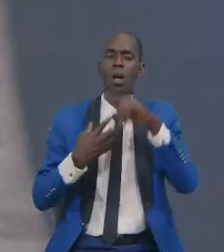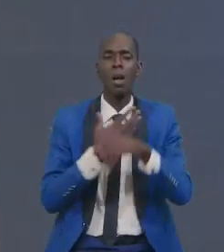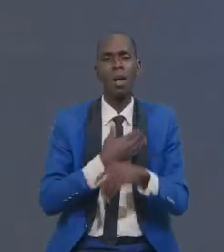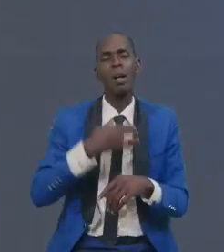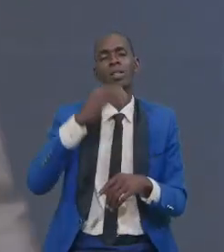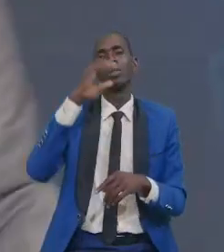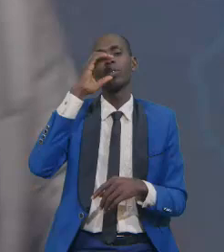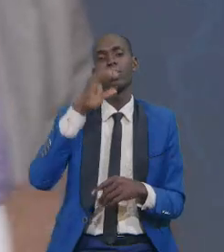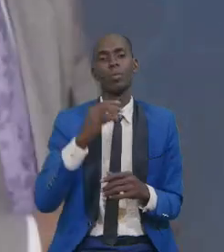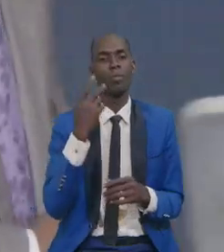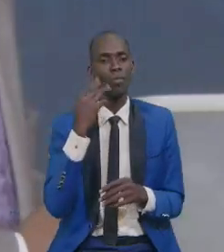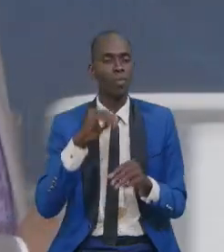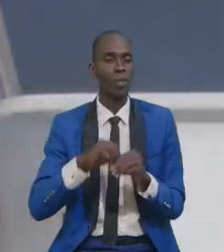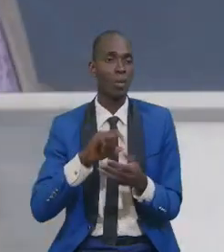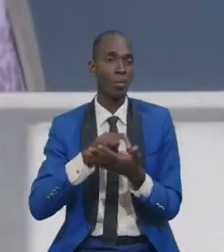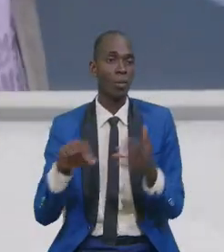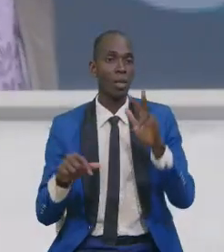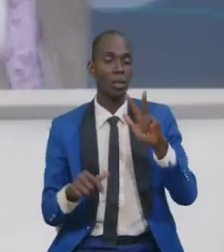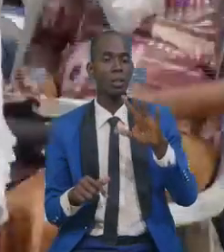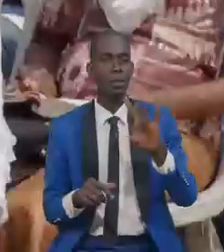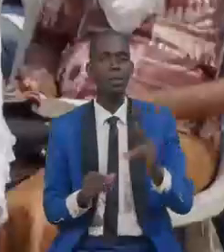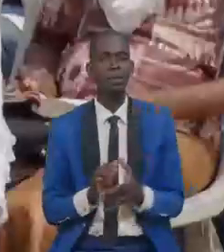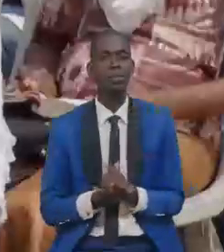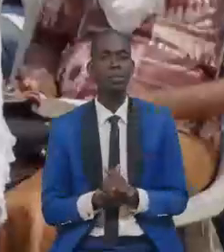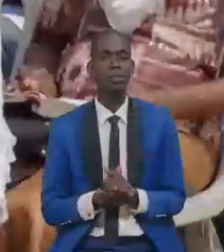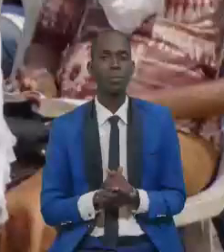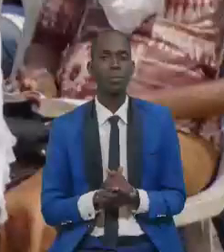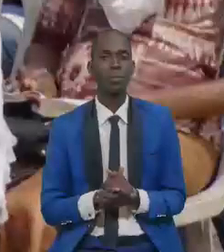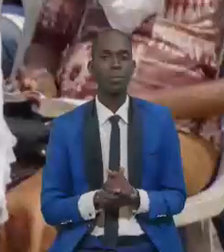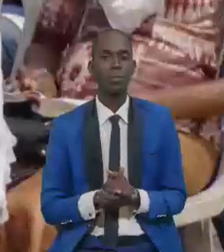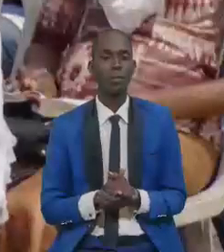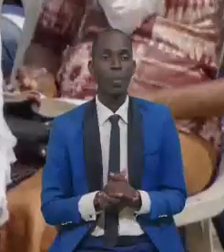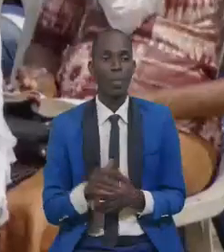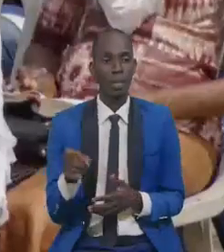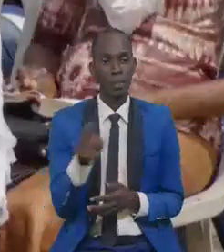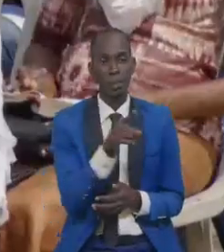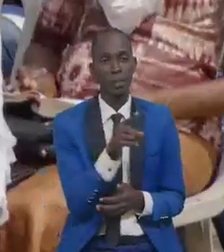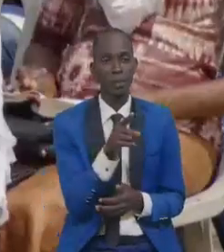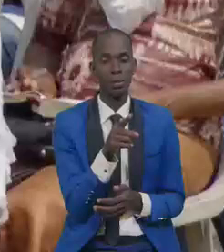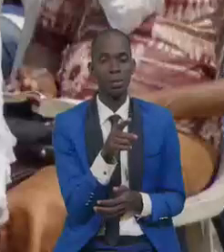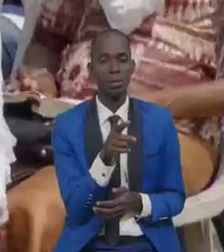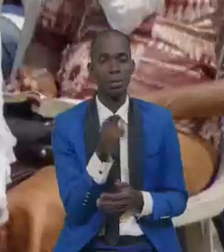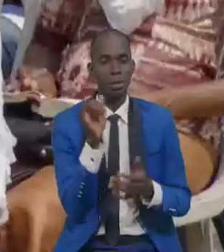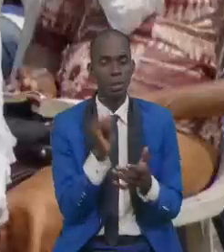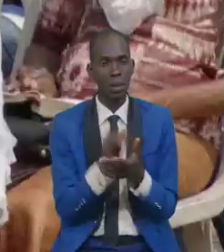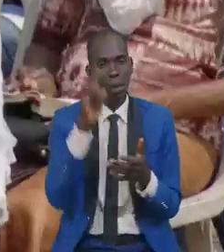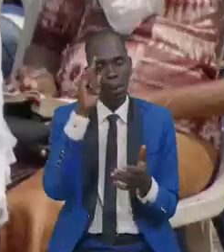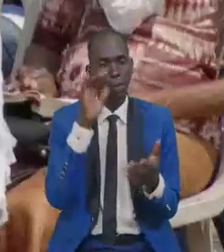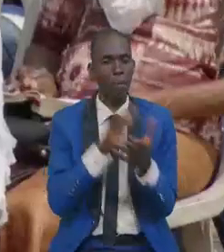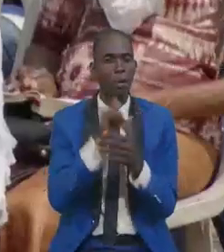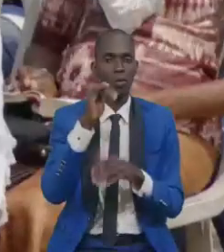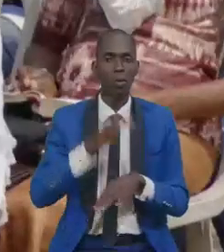verse 38. In verse 38, he that believeth on